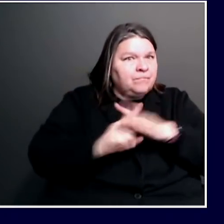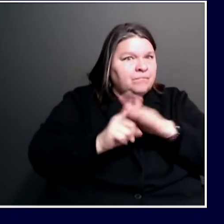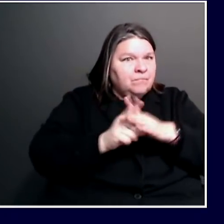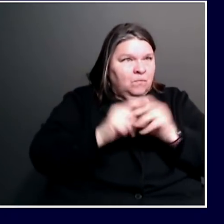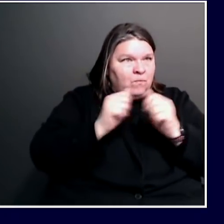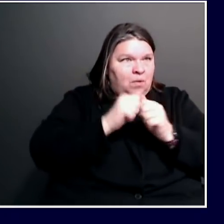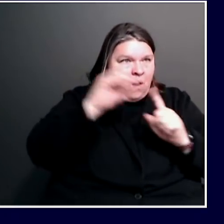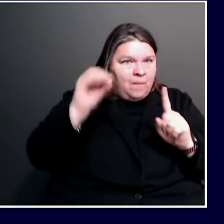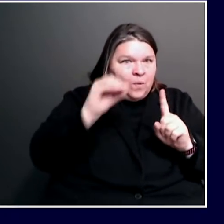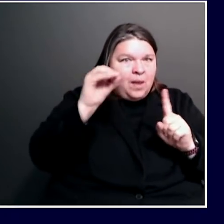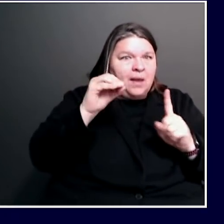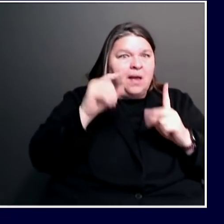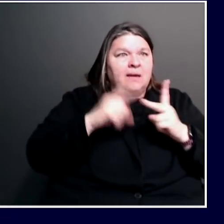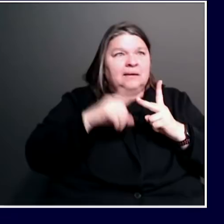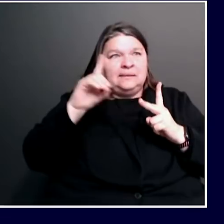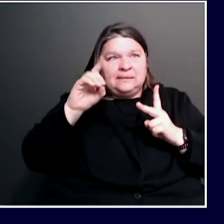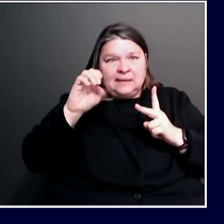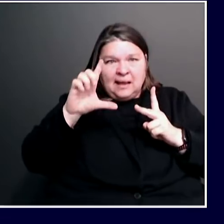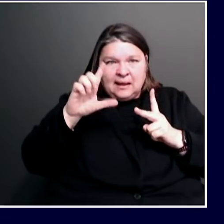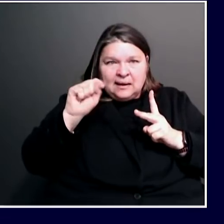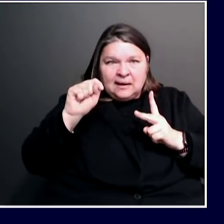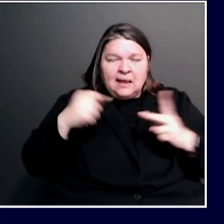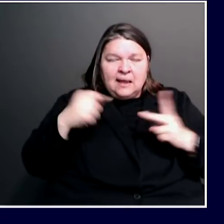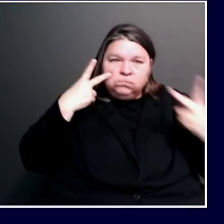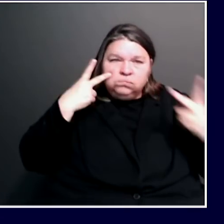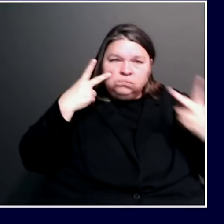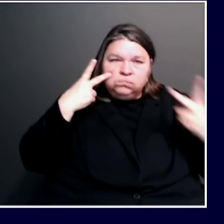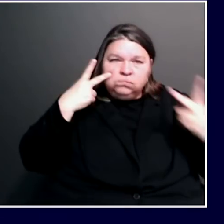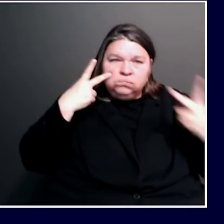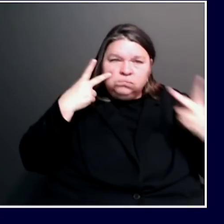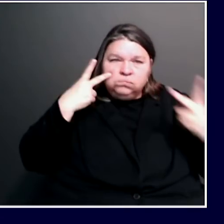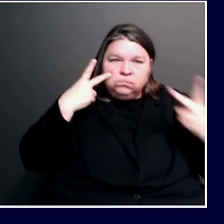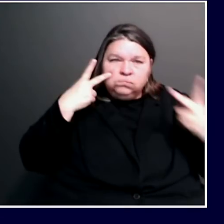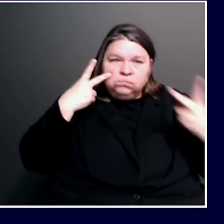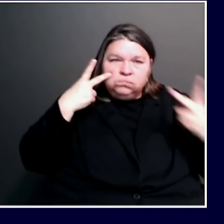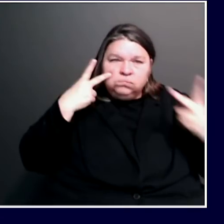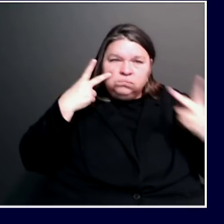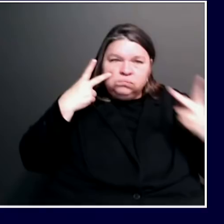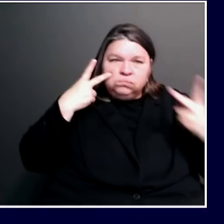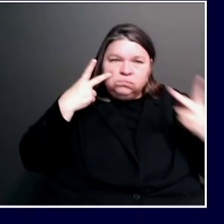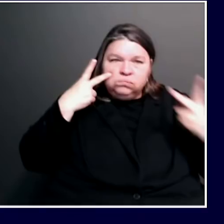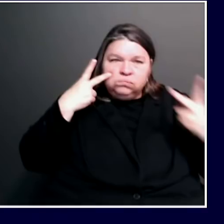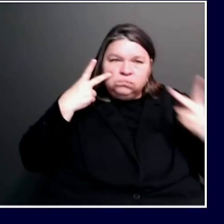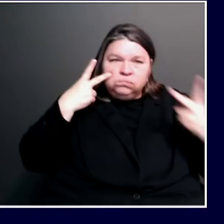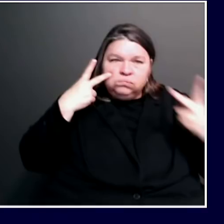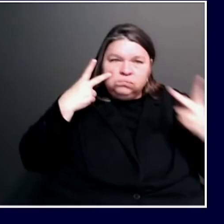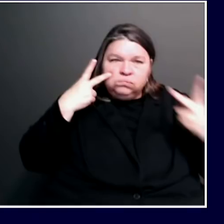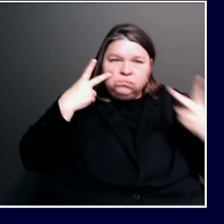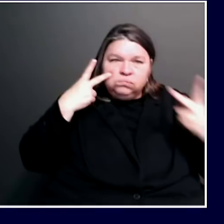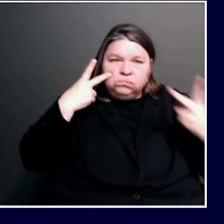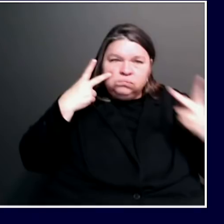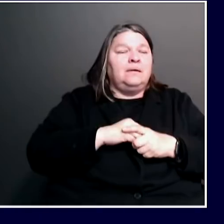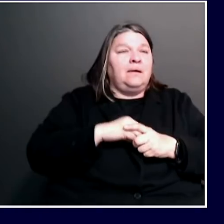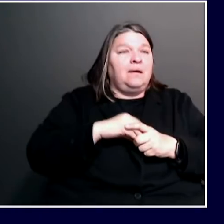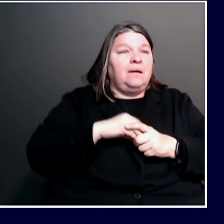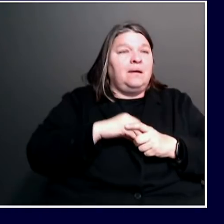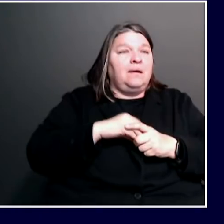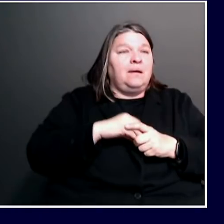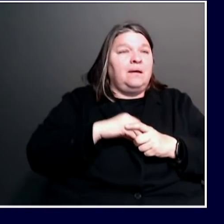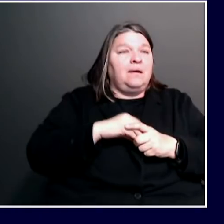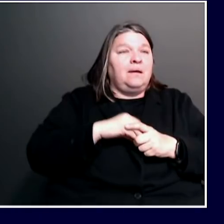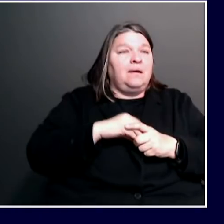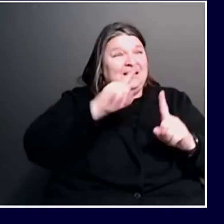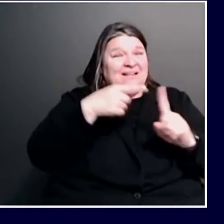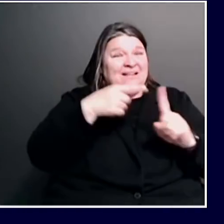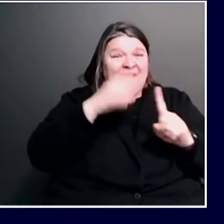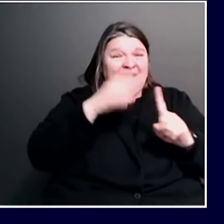half, we've seen that notion fall away. Kids in Maine have been getting COVID. They have been transmitting COVID, and that is borne